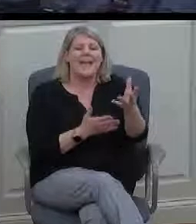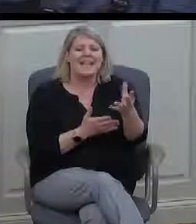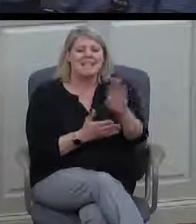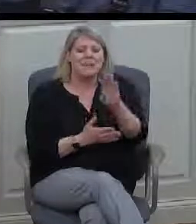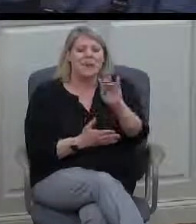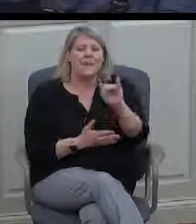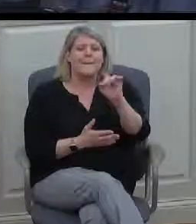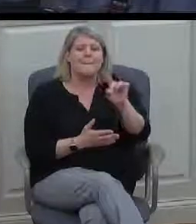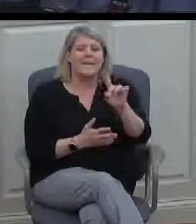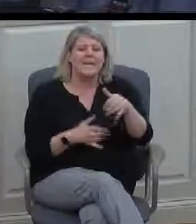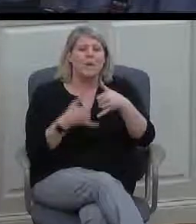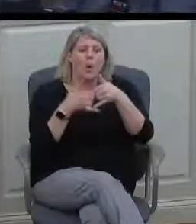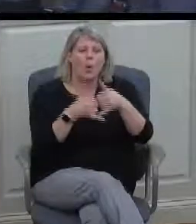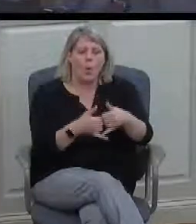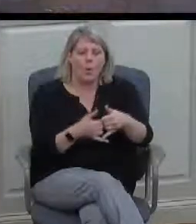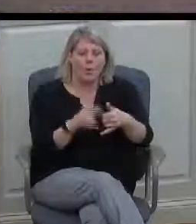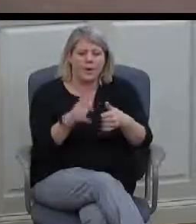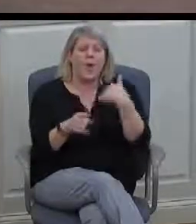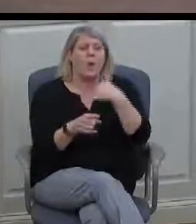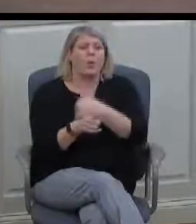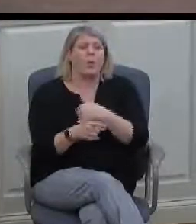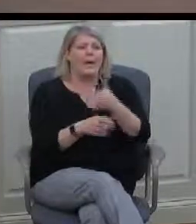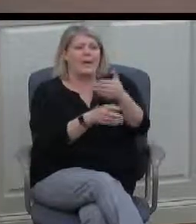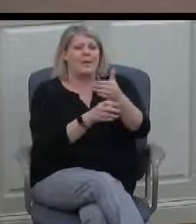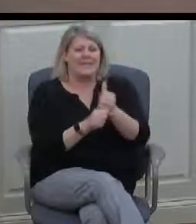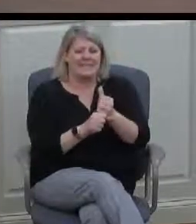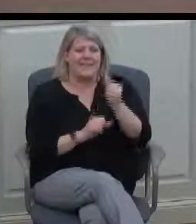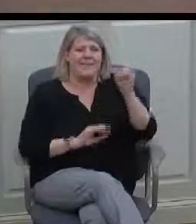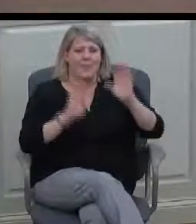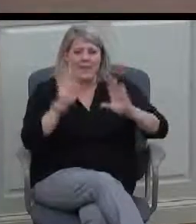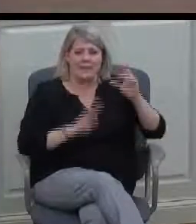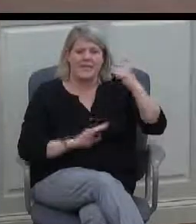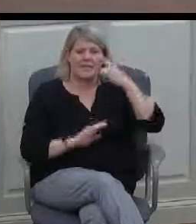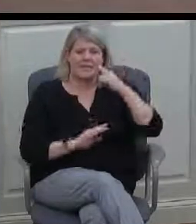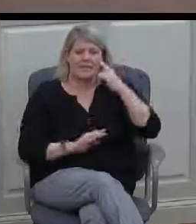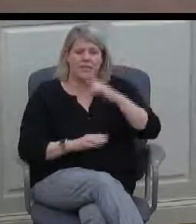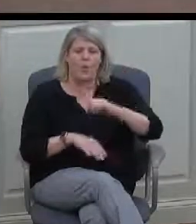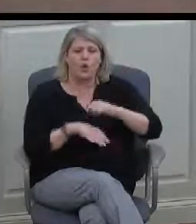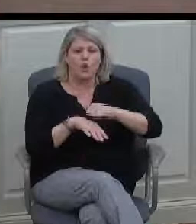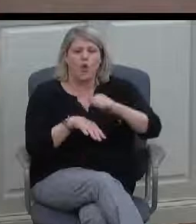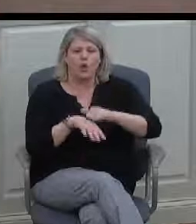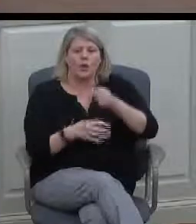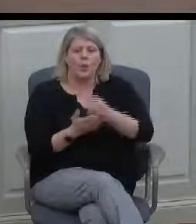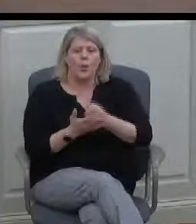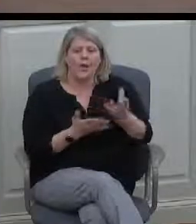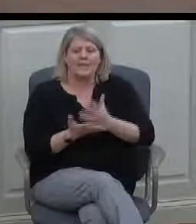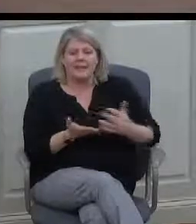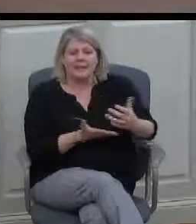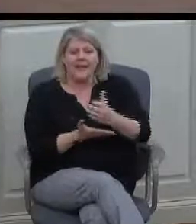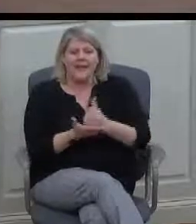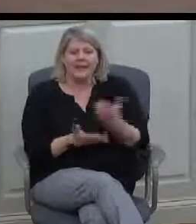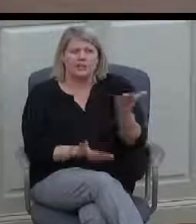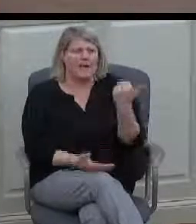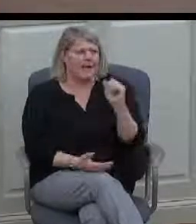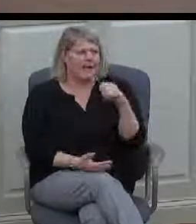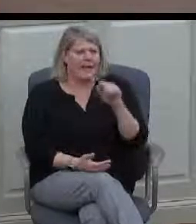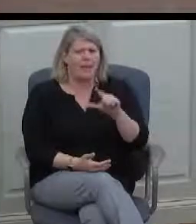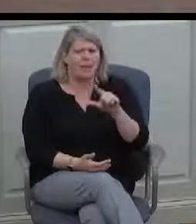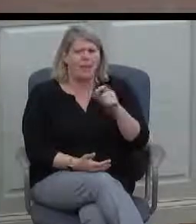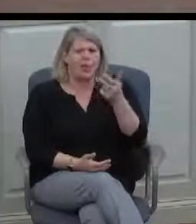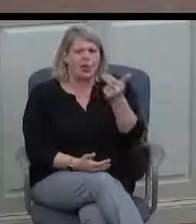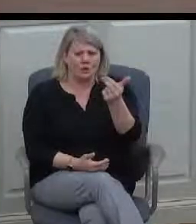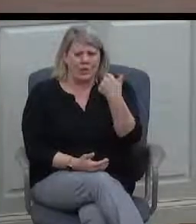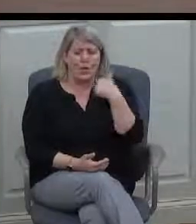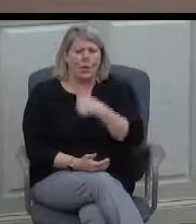Yes, the city received proposals for solid waste collection for the city on April 13th.